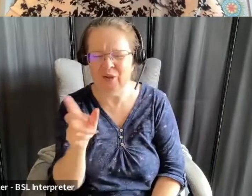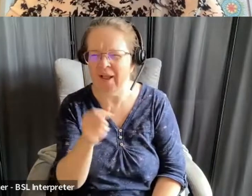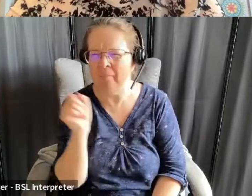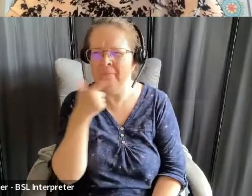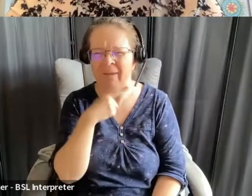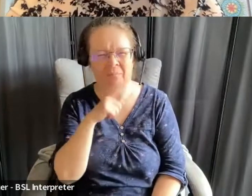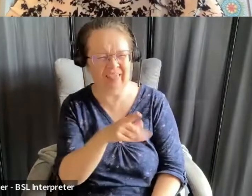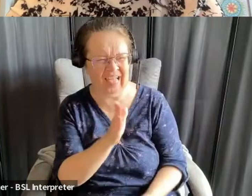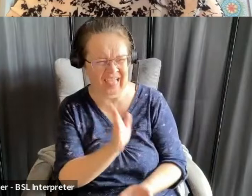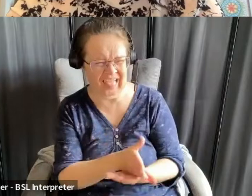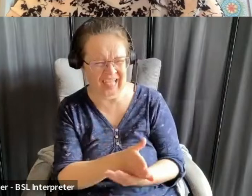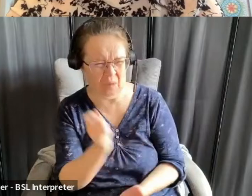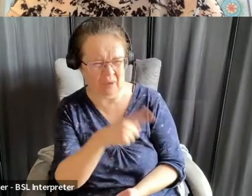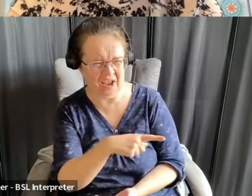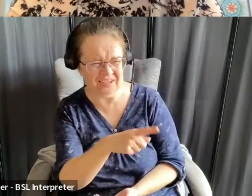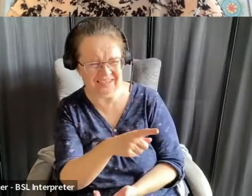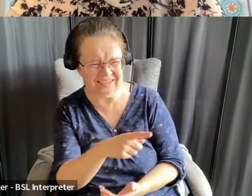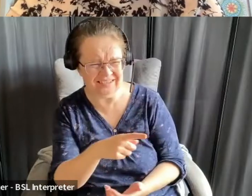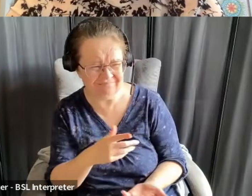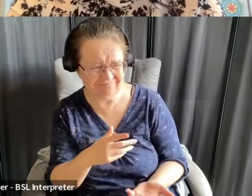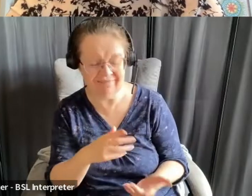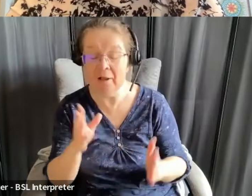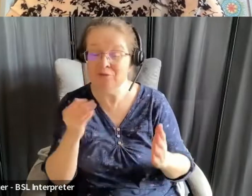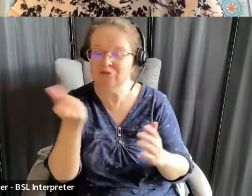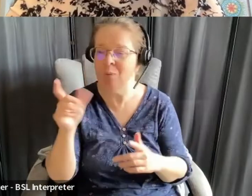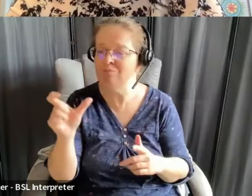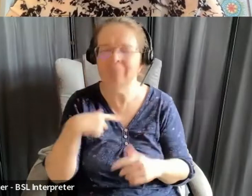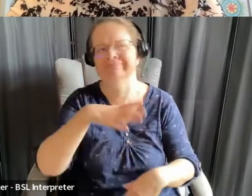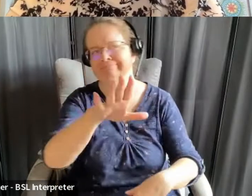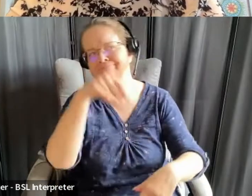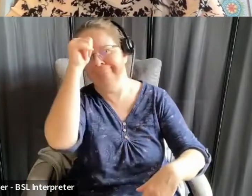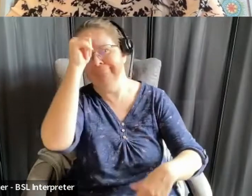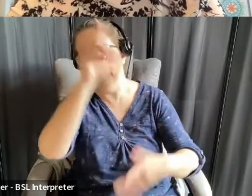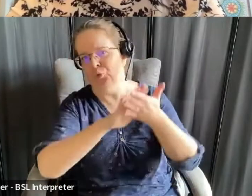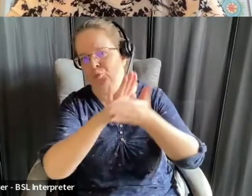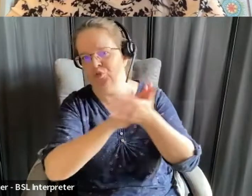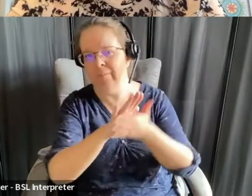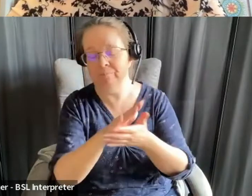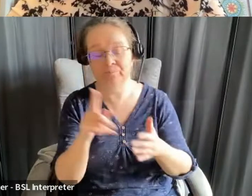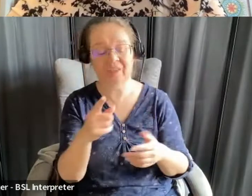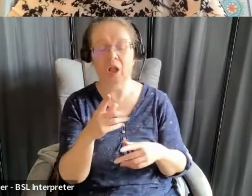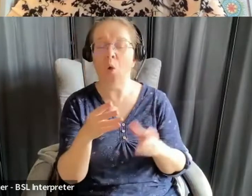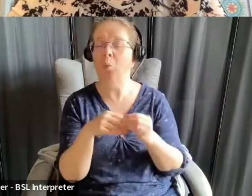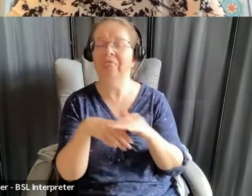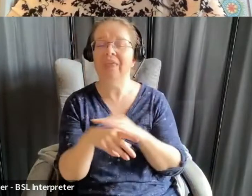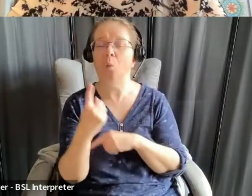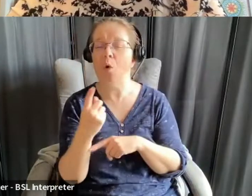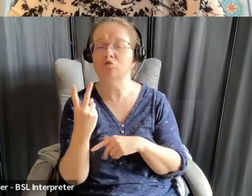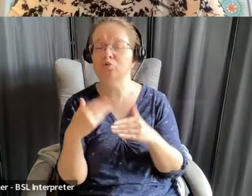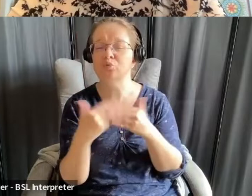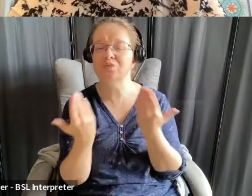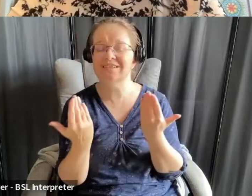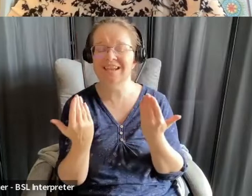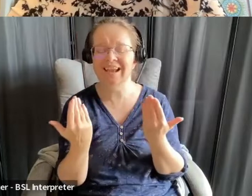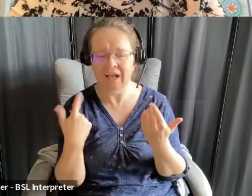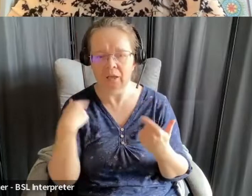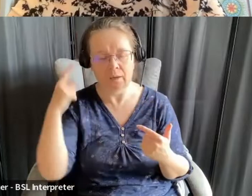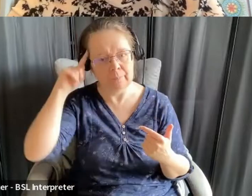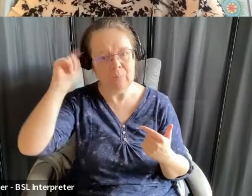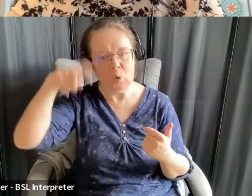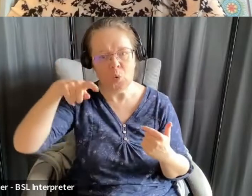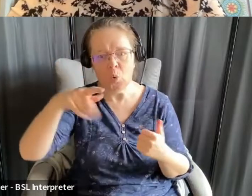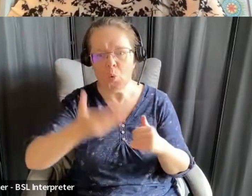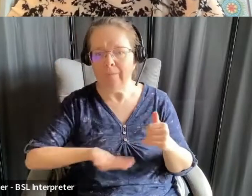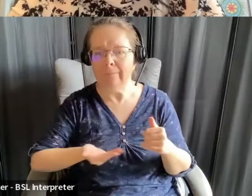people. It might sound, completely normal to others, but within a couple of days, I had this business idea